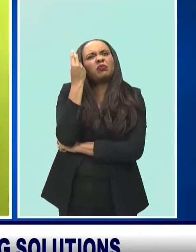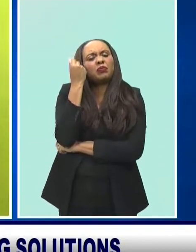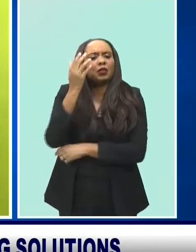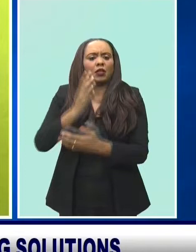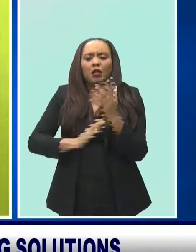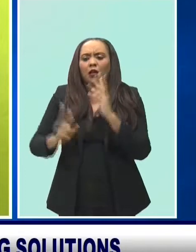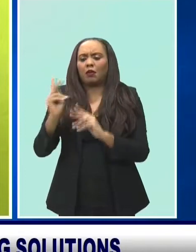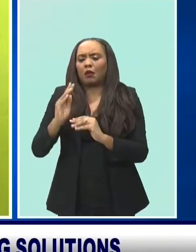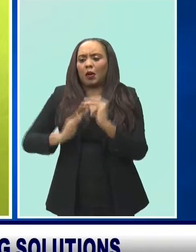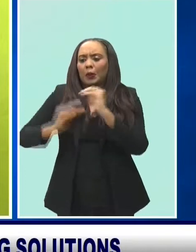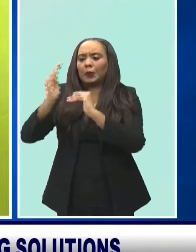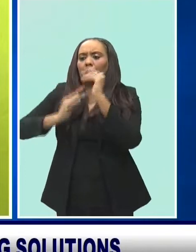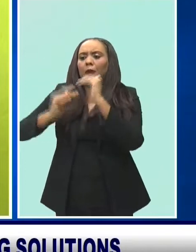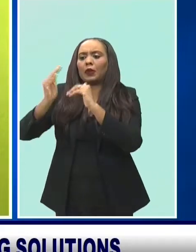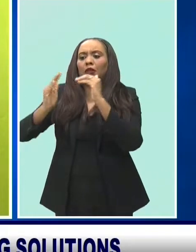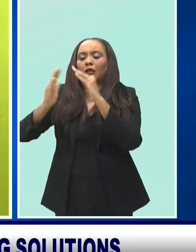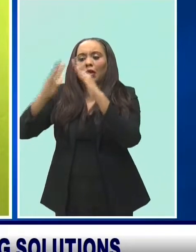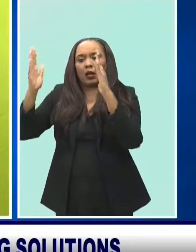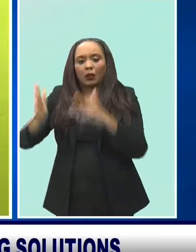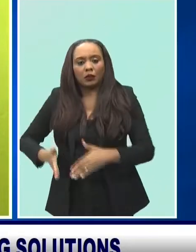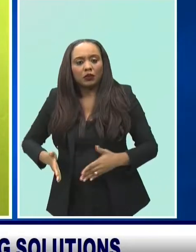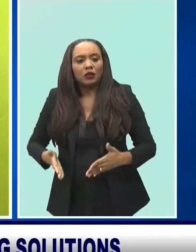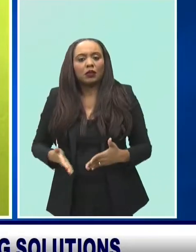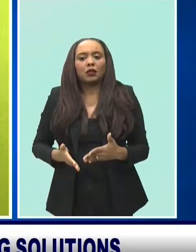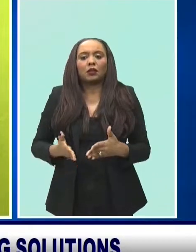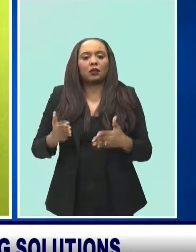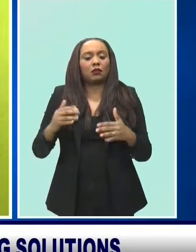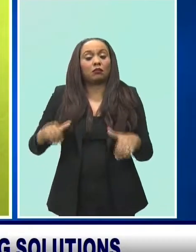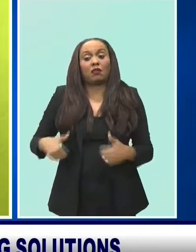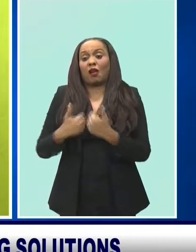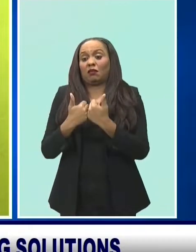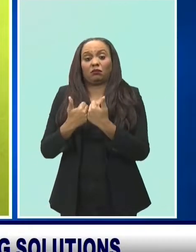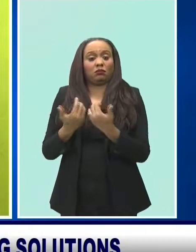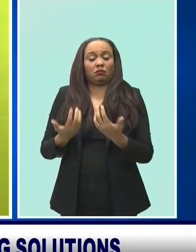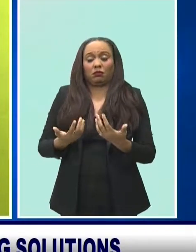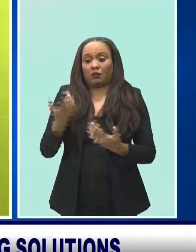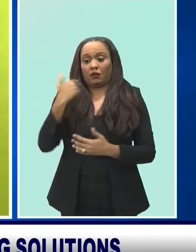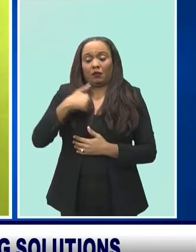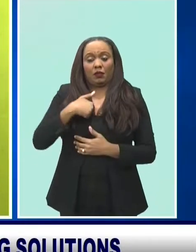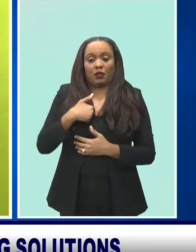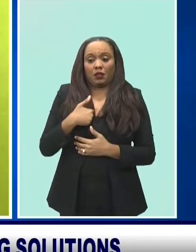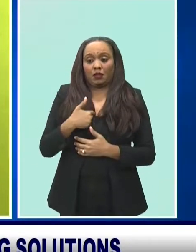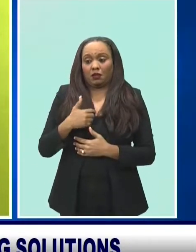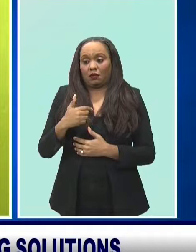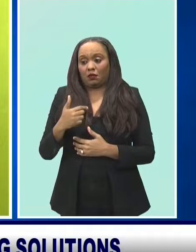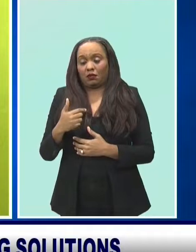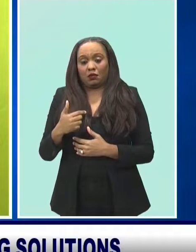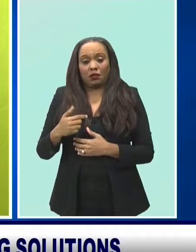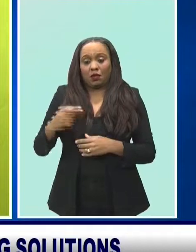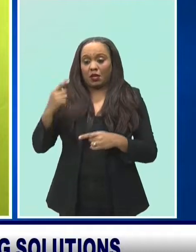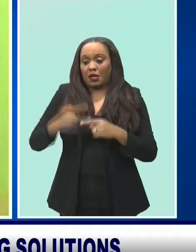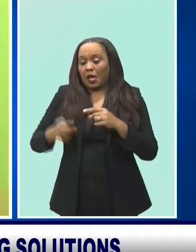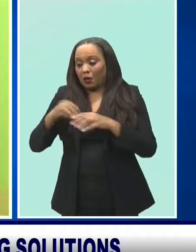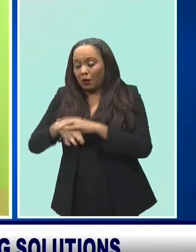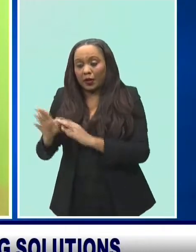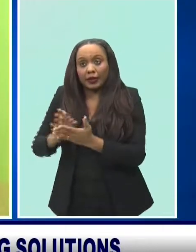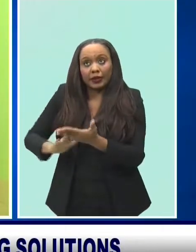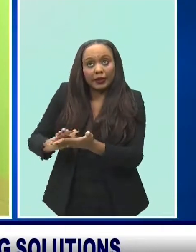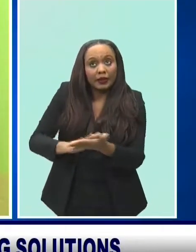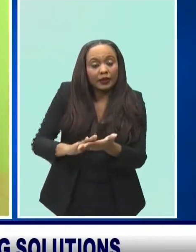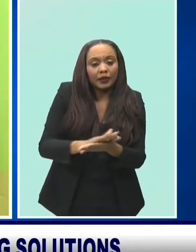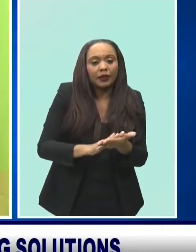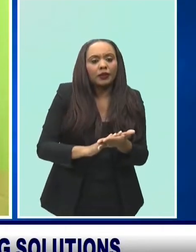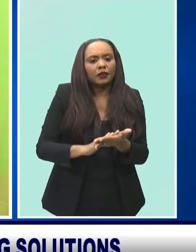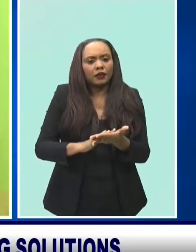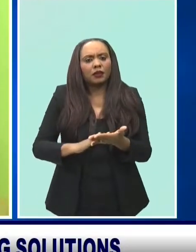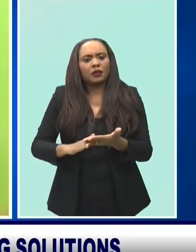houses and work on various places, it was a challenge really to get into cleaning services that I was looking for. We